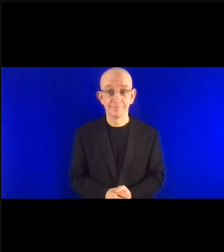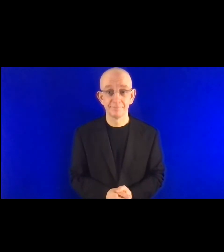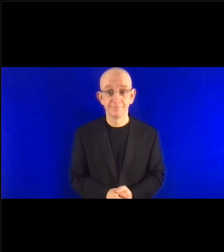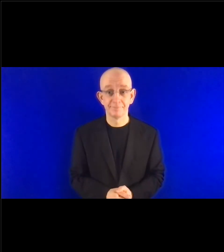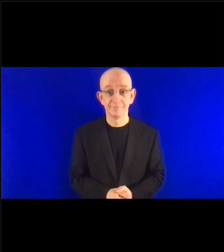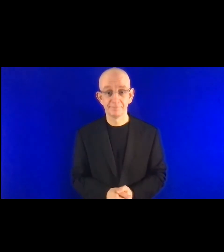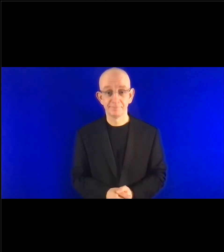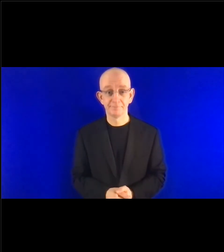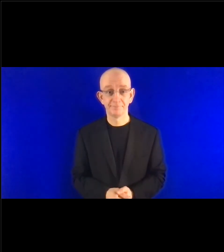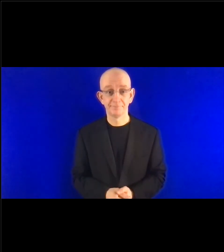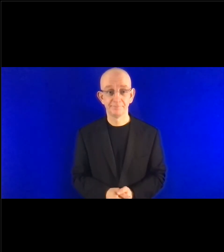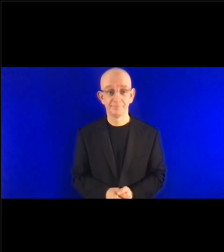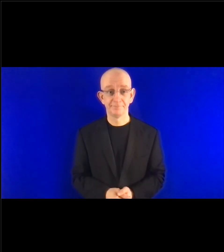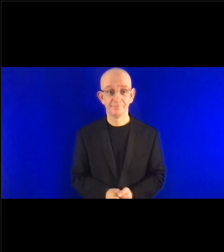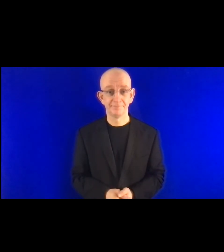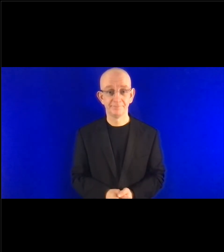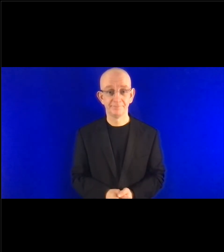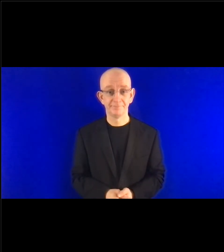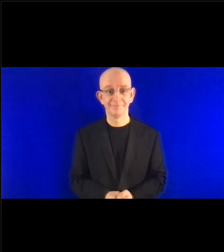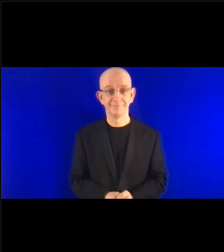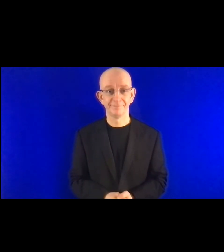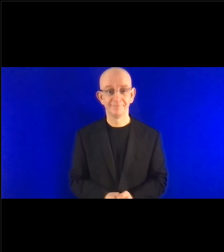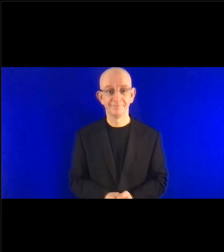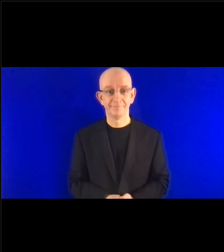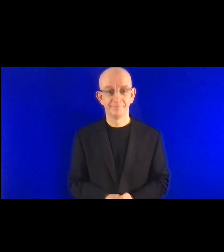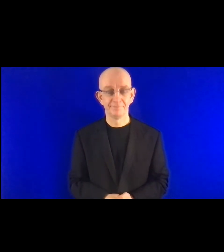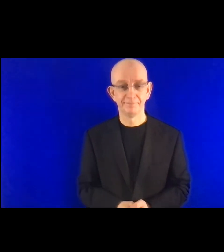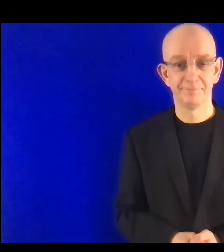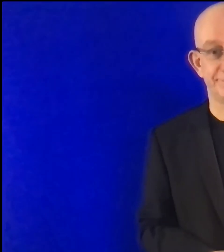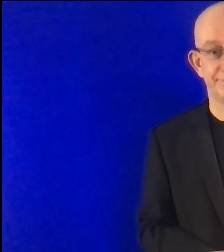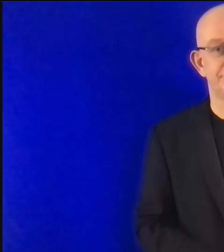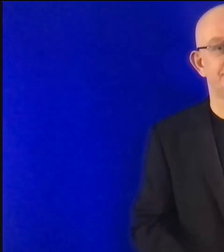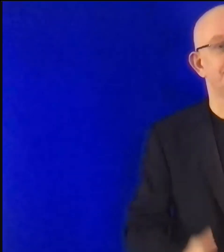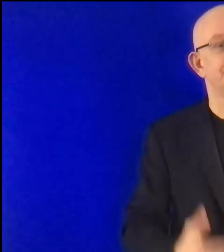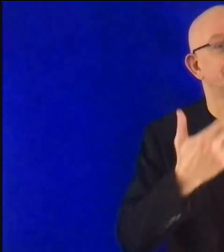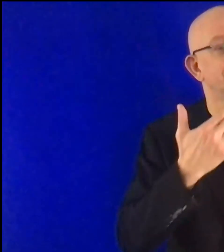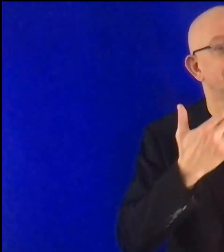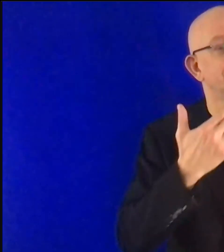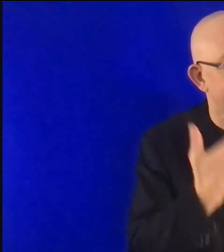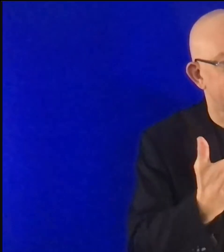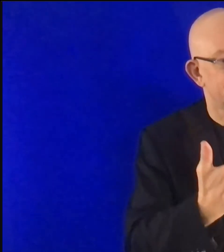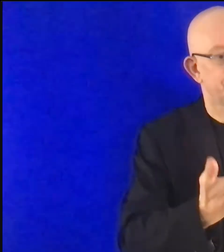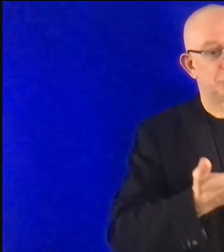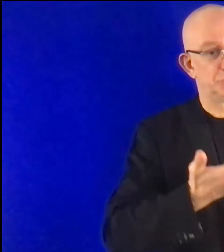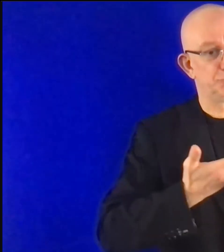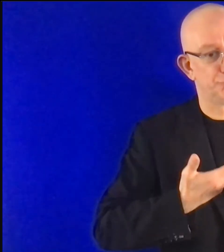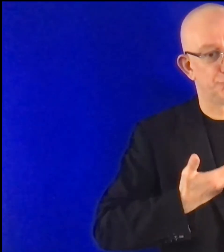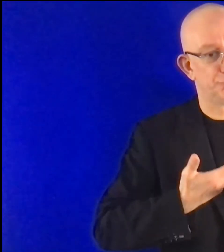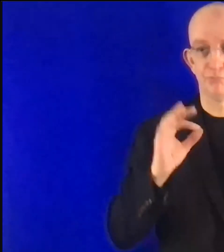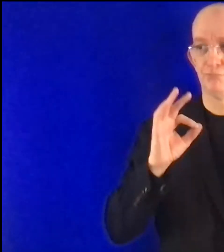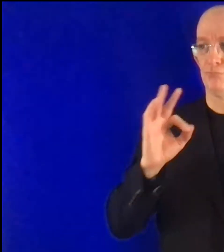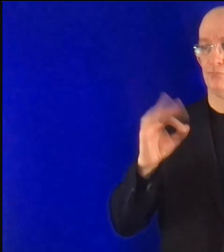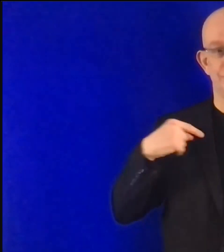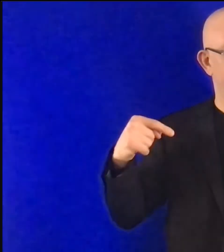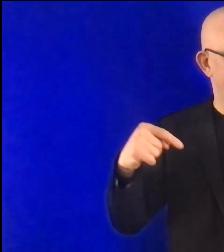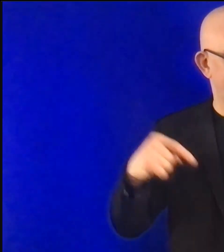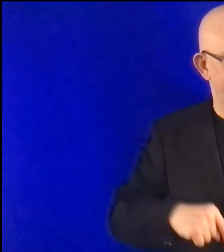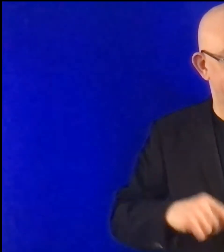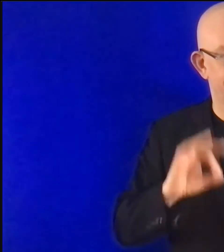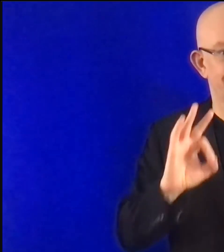Thank you very much for giving me a chance. And I am here with you